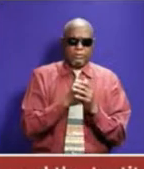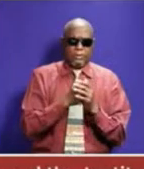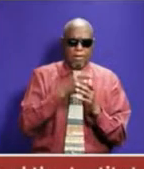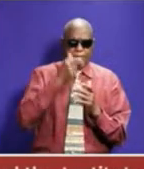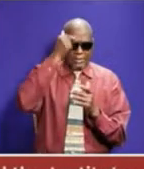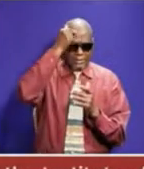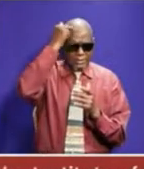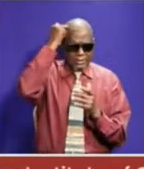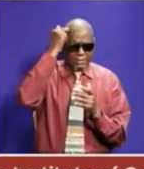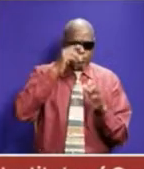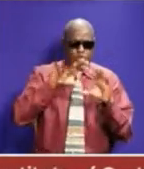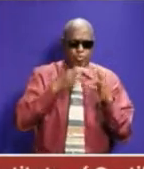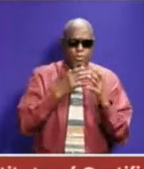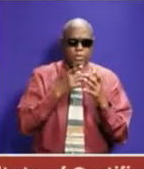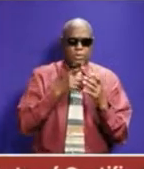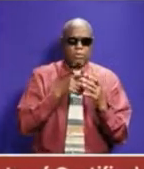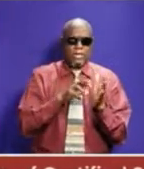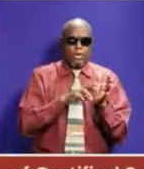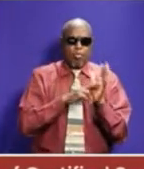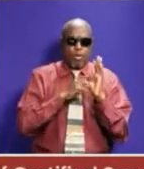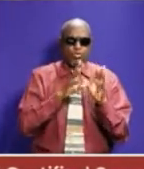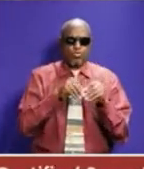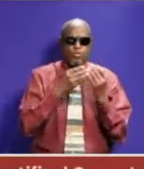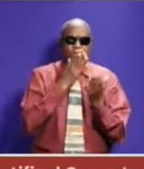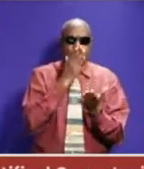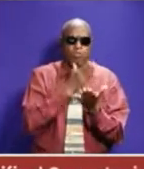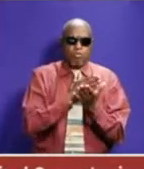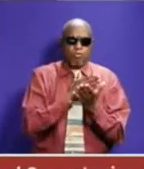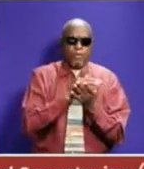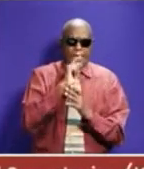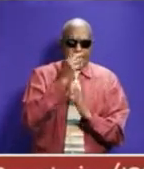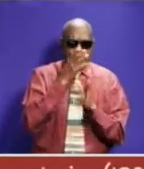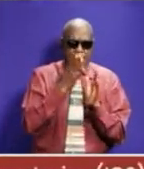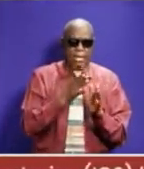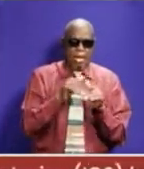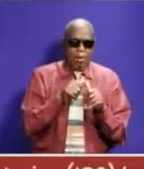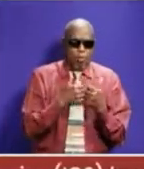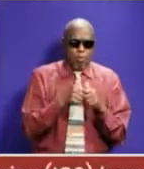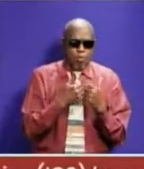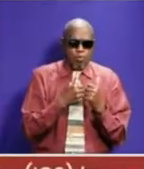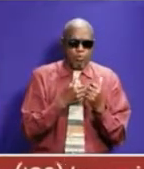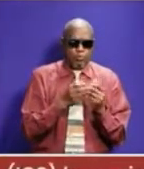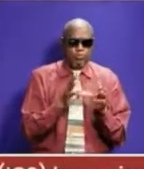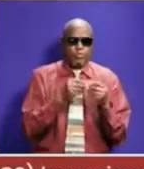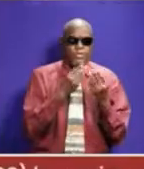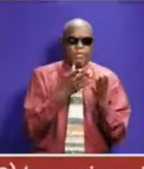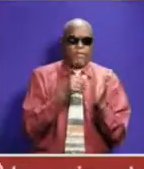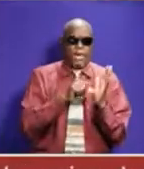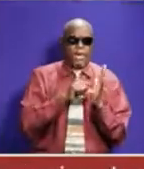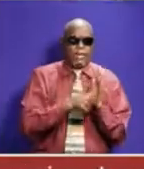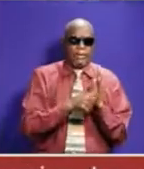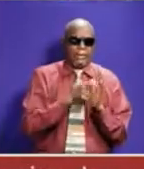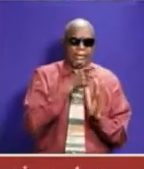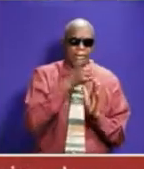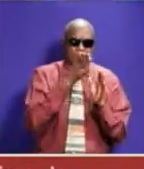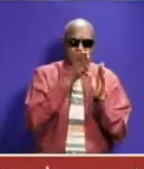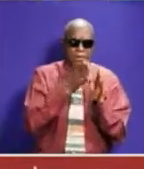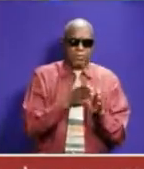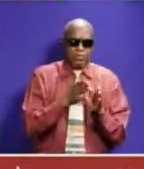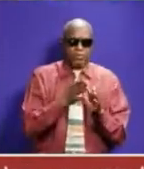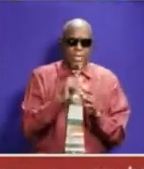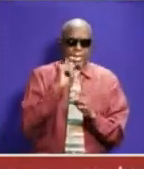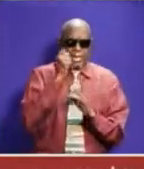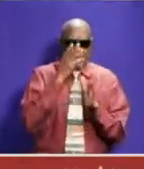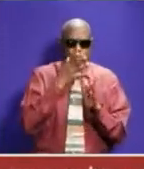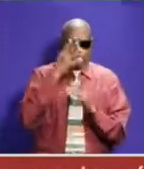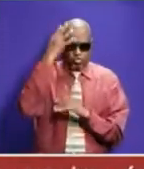required to provide proof of Kenyan citizenship to be issued with ID cards. Such persons comprise Kenyans